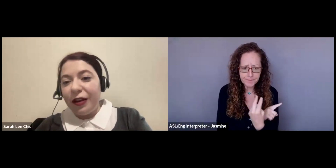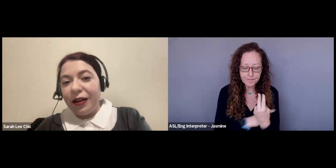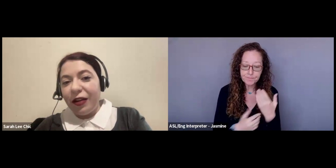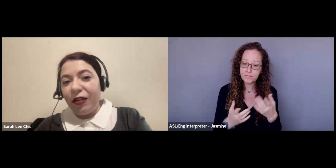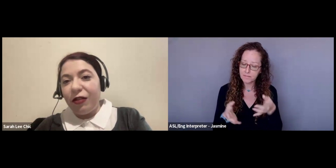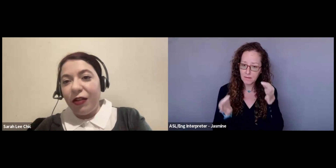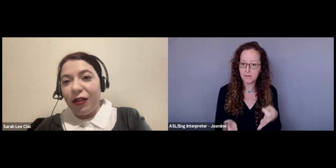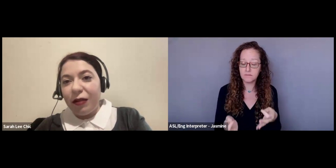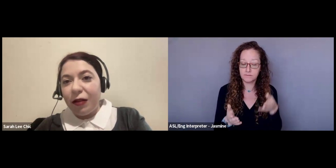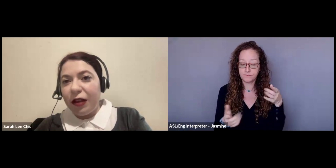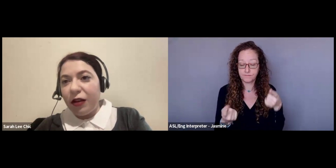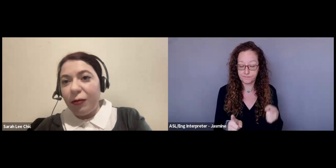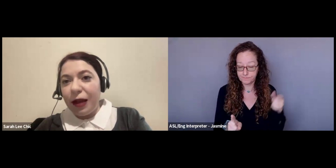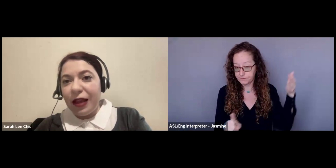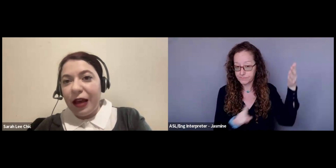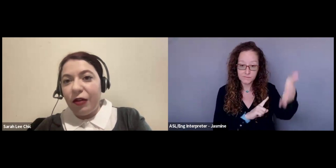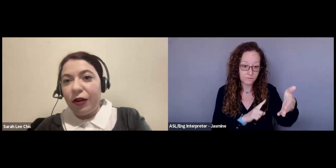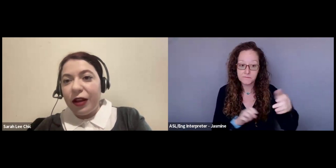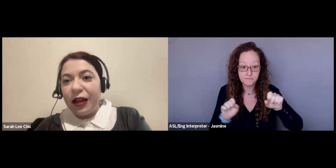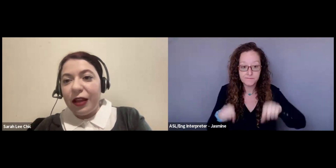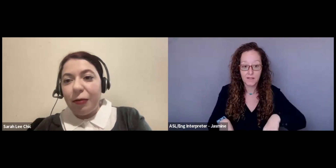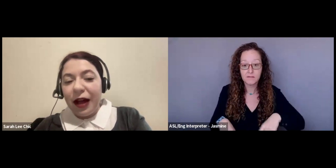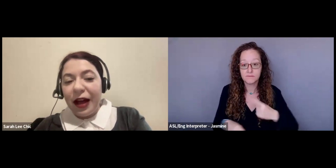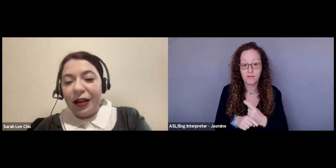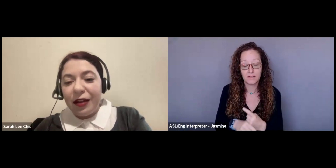right? Because it doesn't make that note